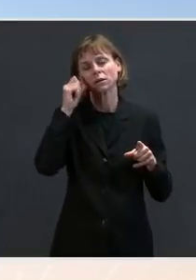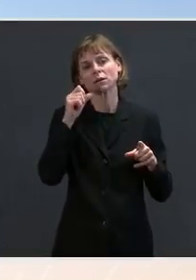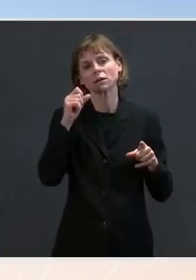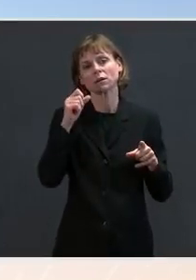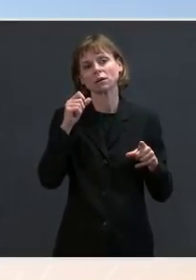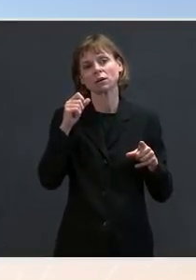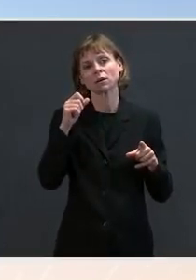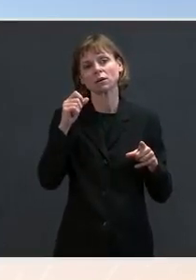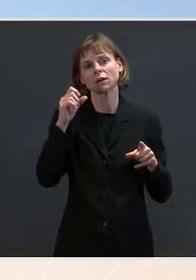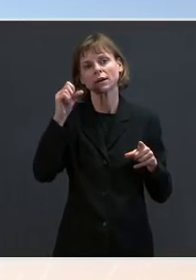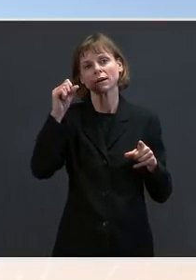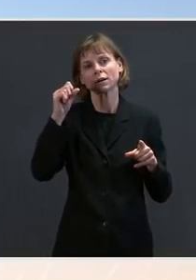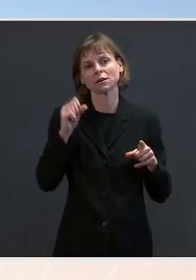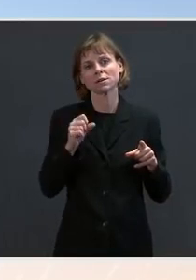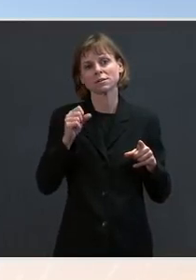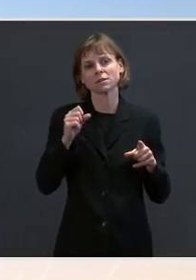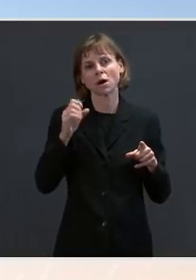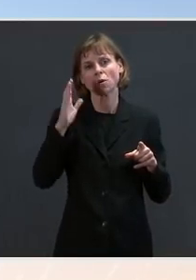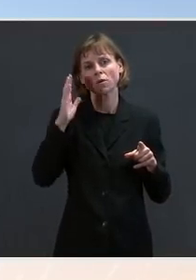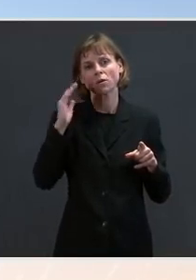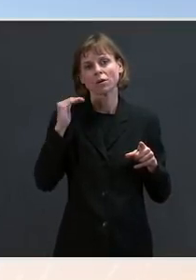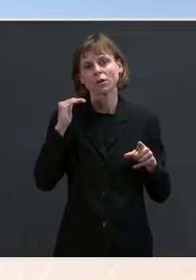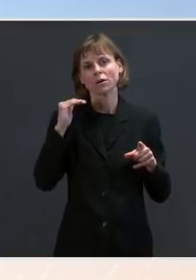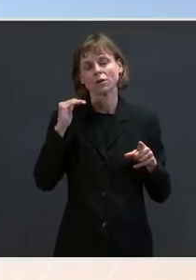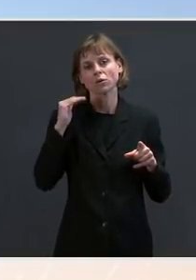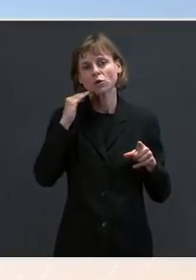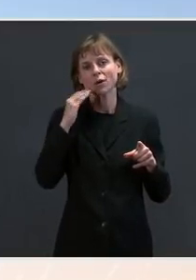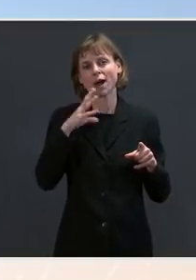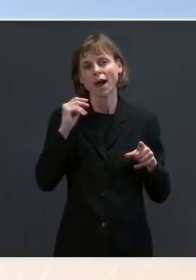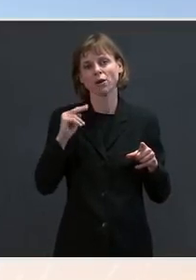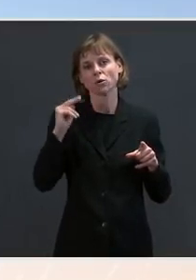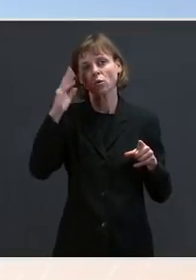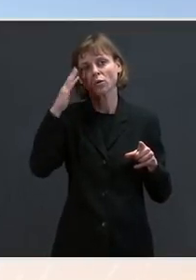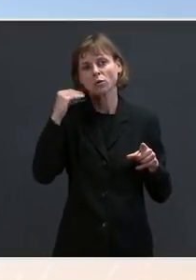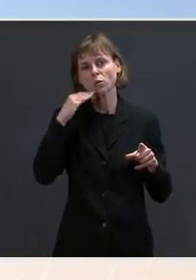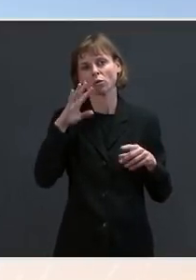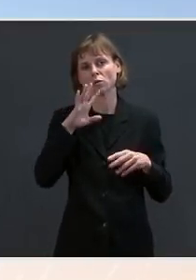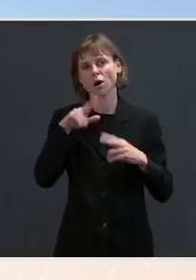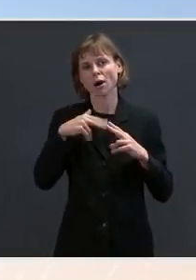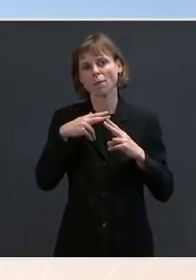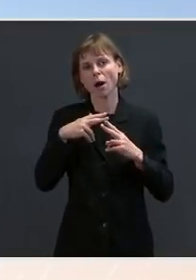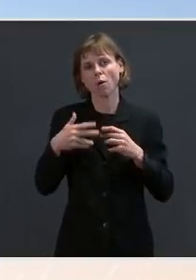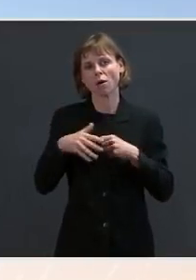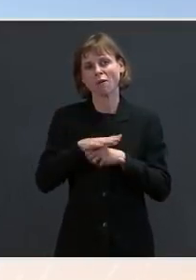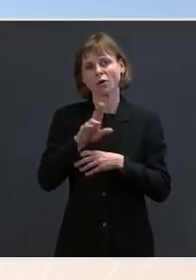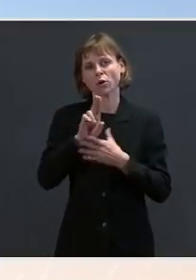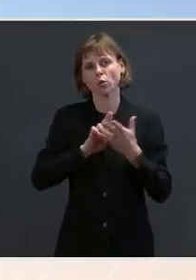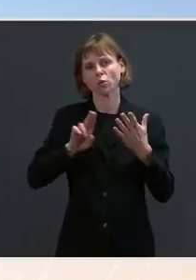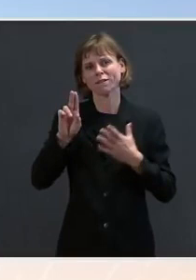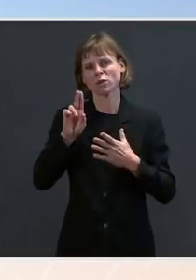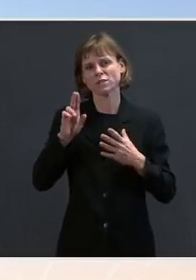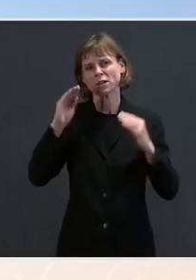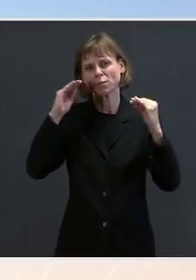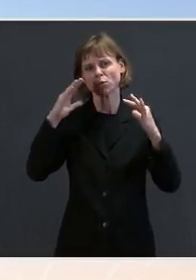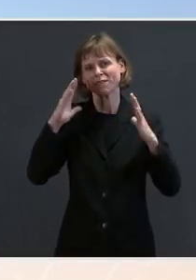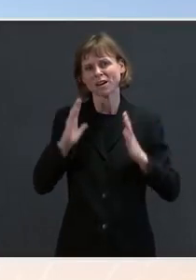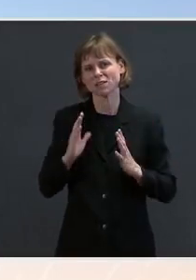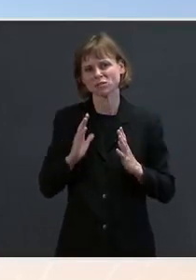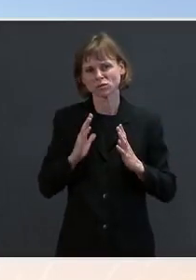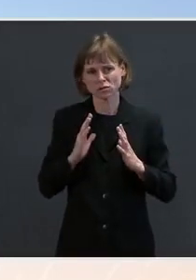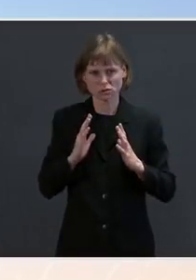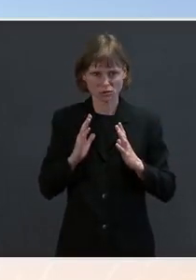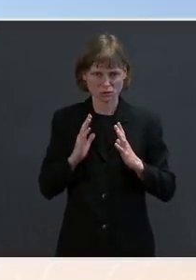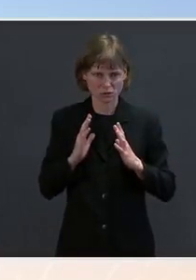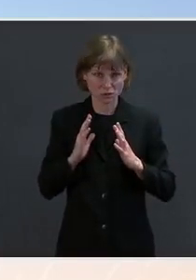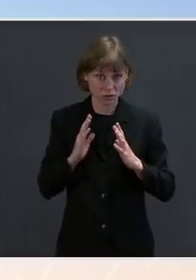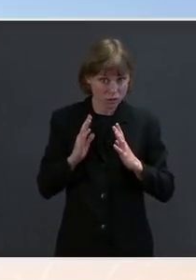actually stood together to denounce a Harvard University professor's article. He claims that the...